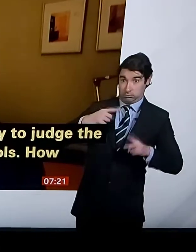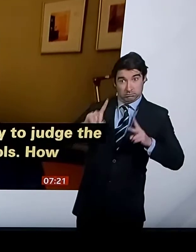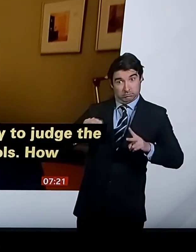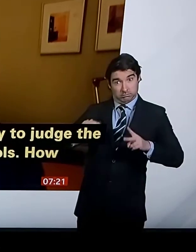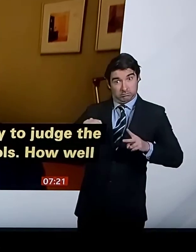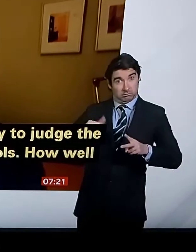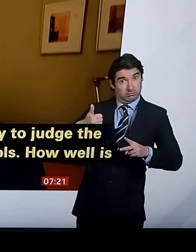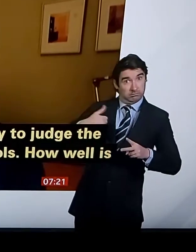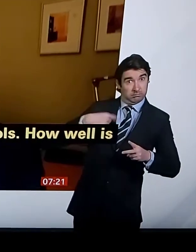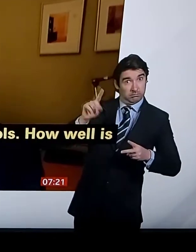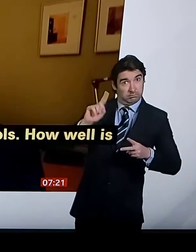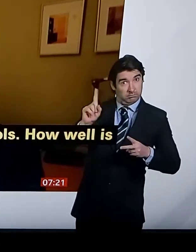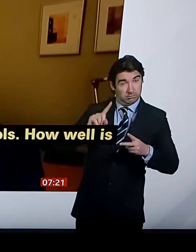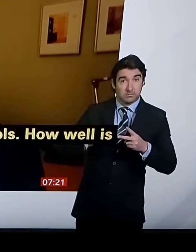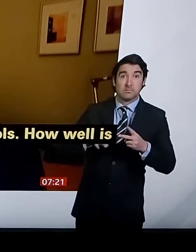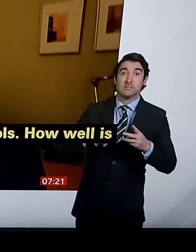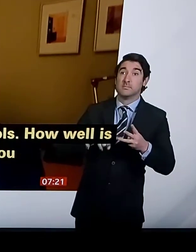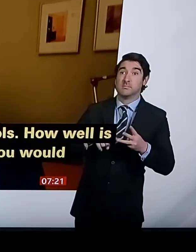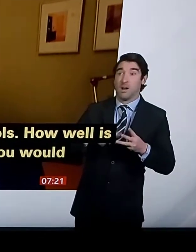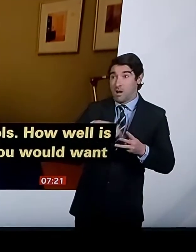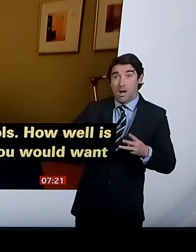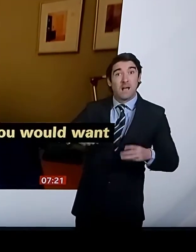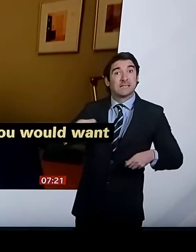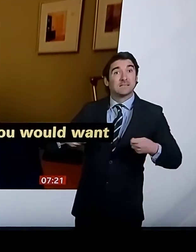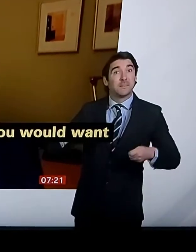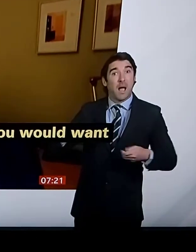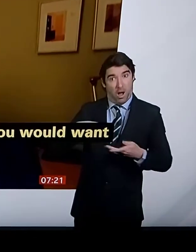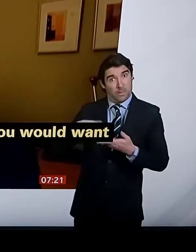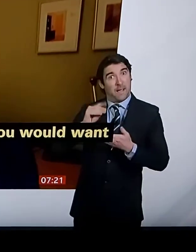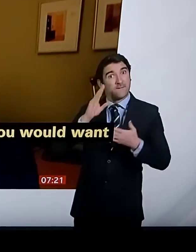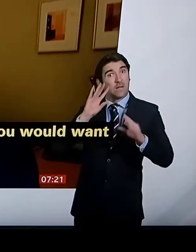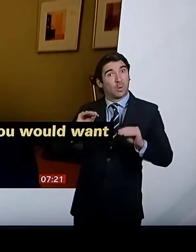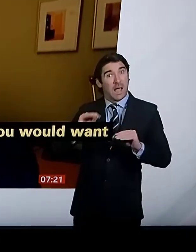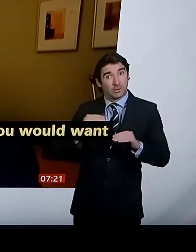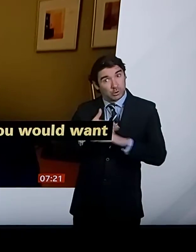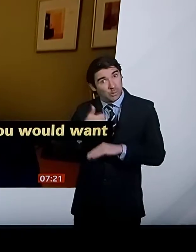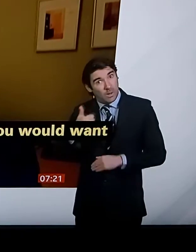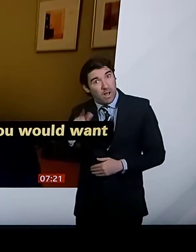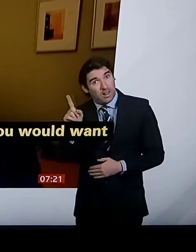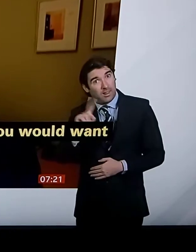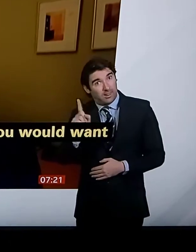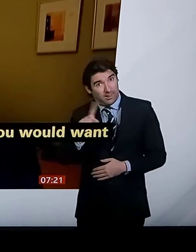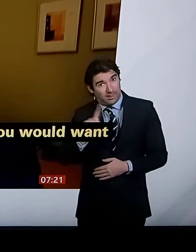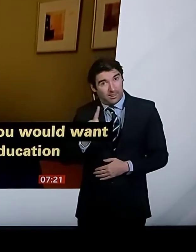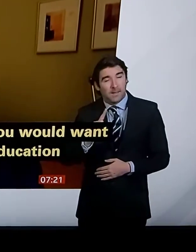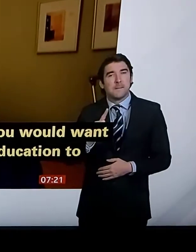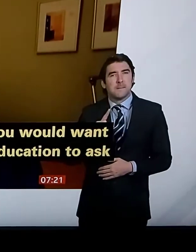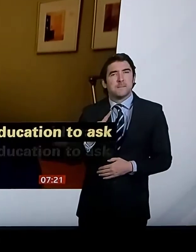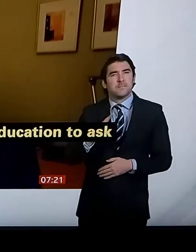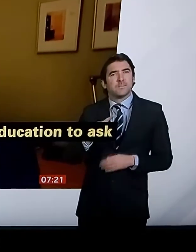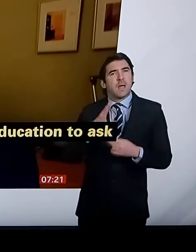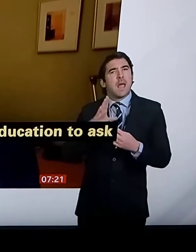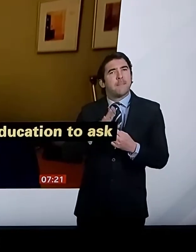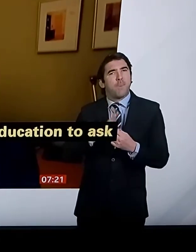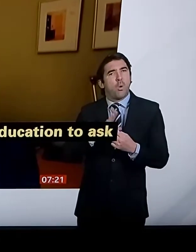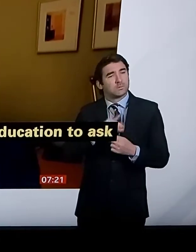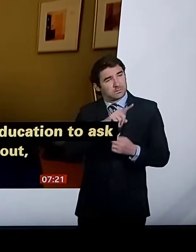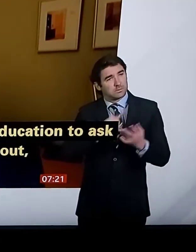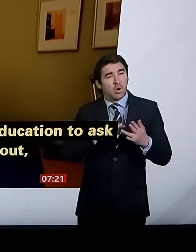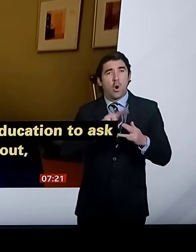probing questions on something that matters so much in such an exceptional time about, can we be reassured that this process is going to work? And it's